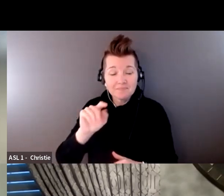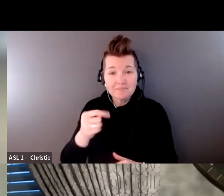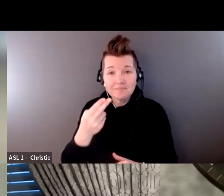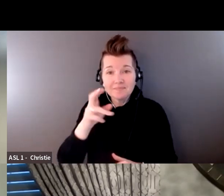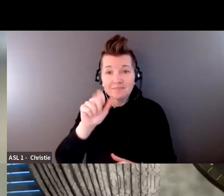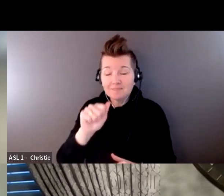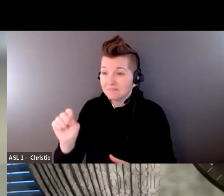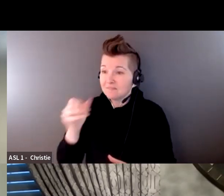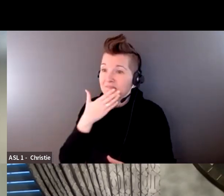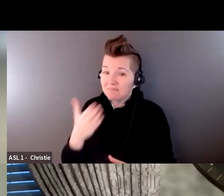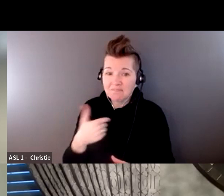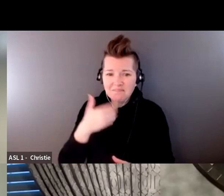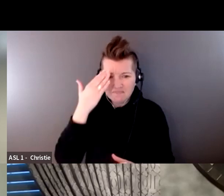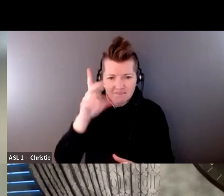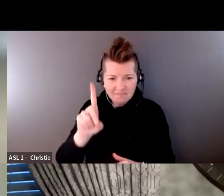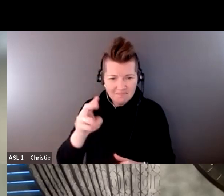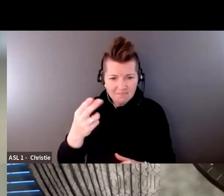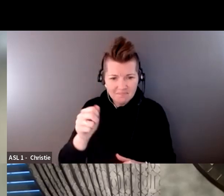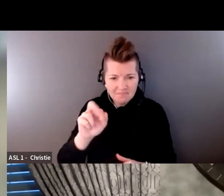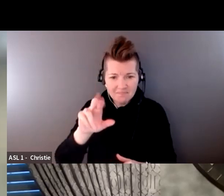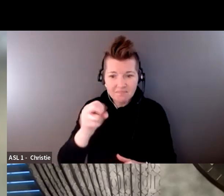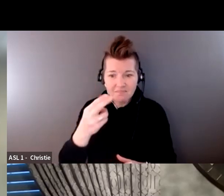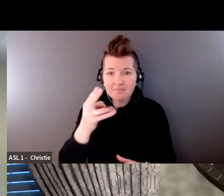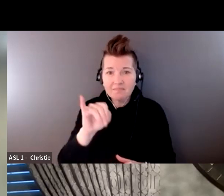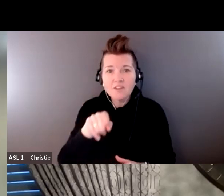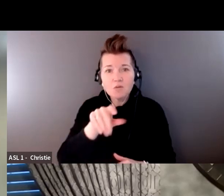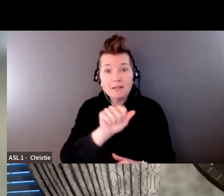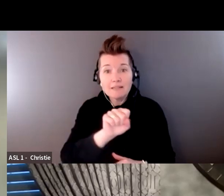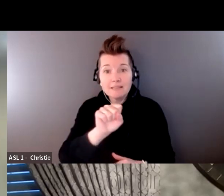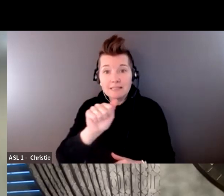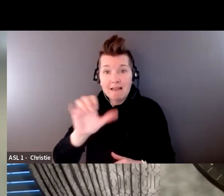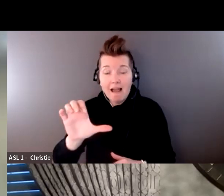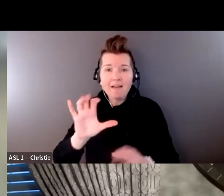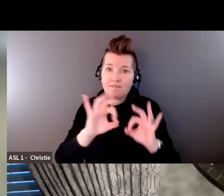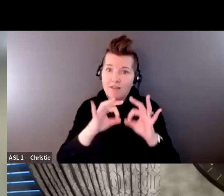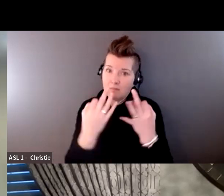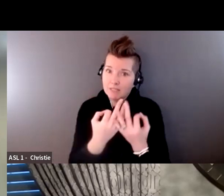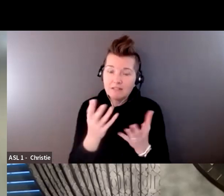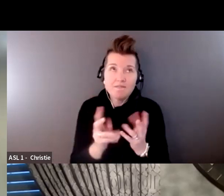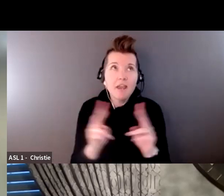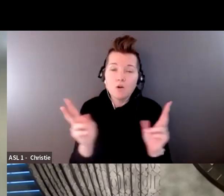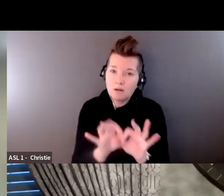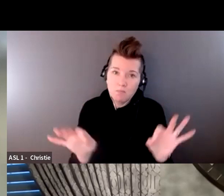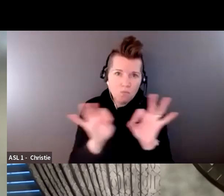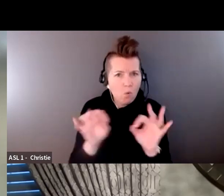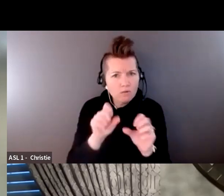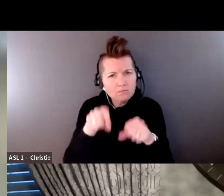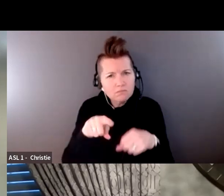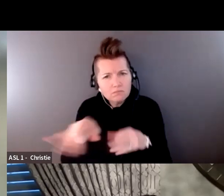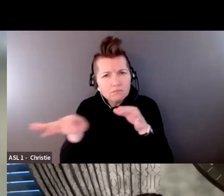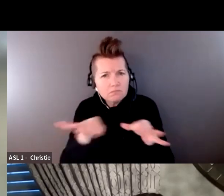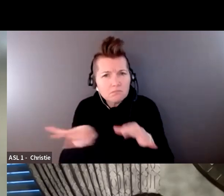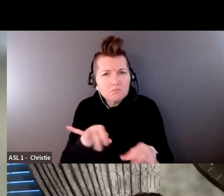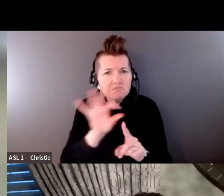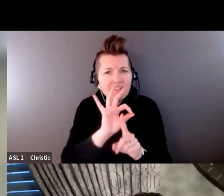know family is a big part of a lot of the programming at SAAAC. Can you speak a little bit more to the support unit and how